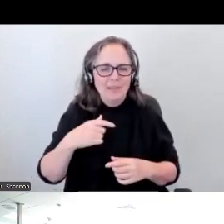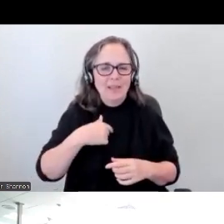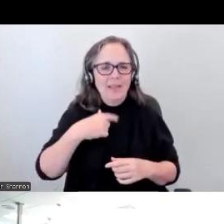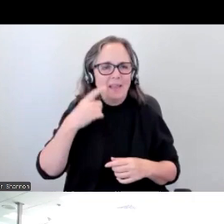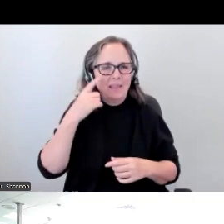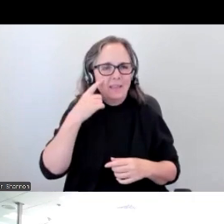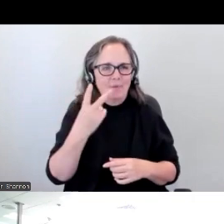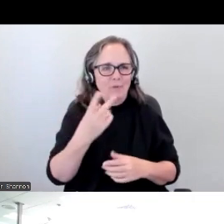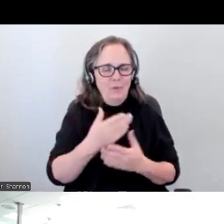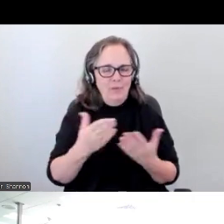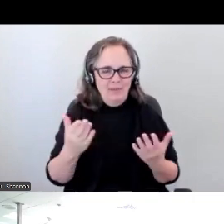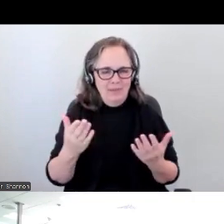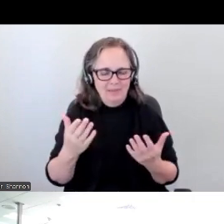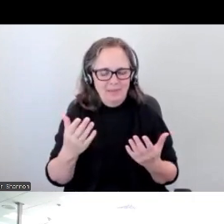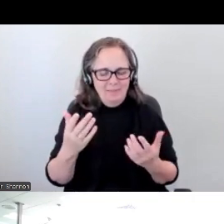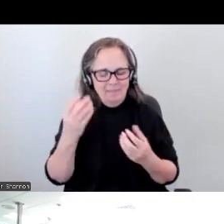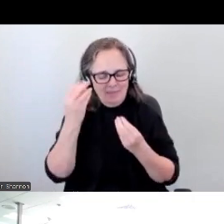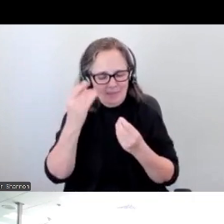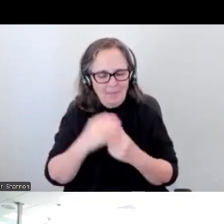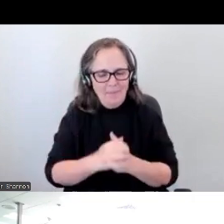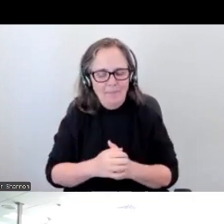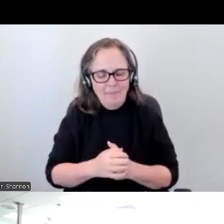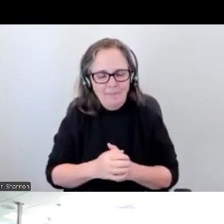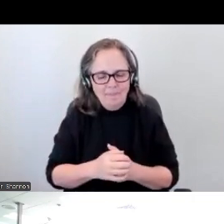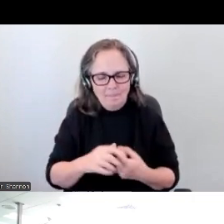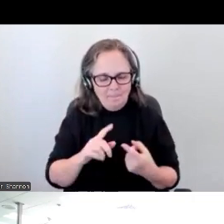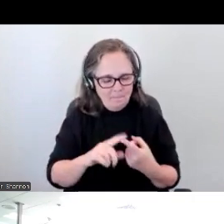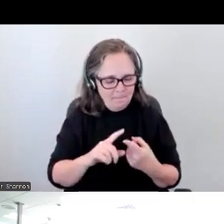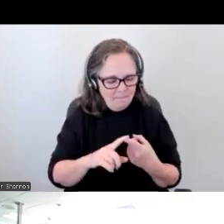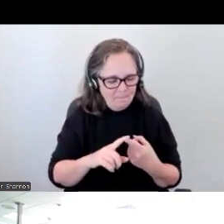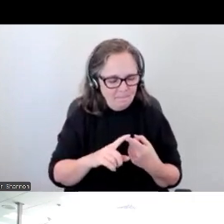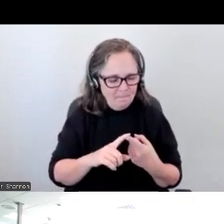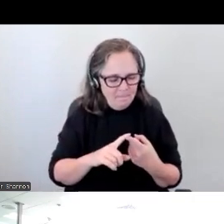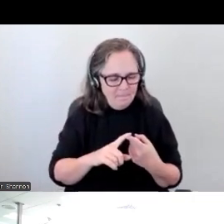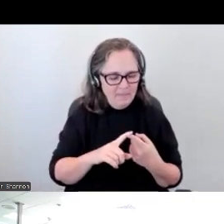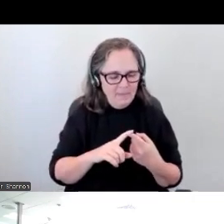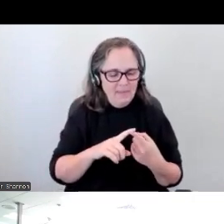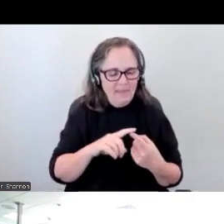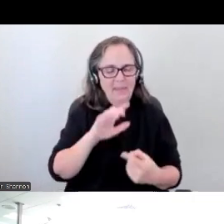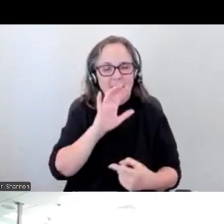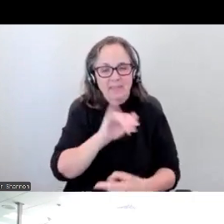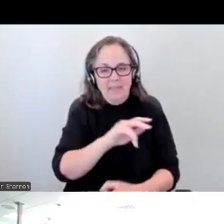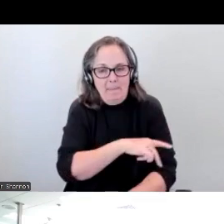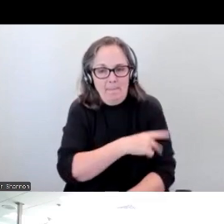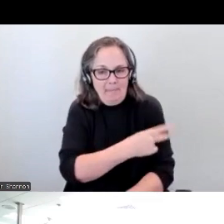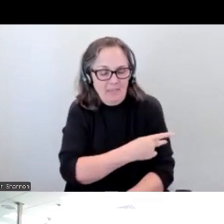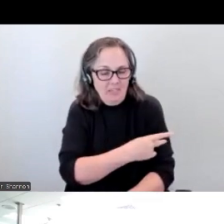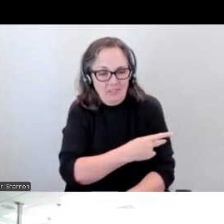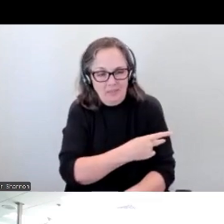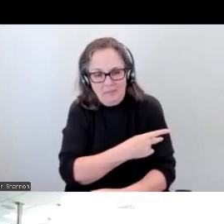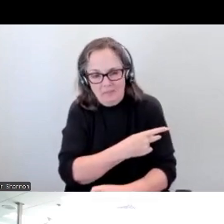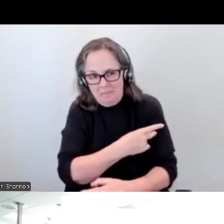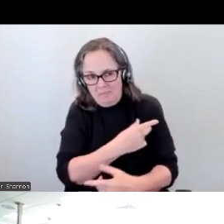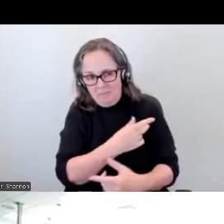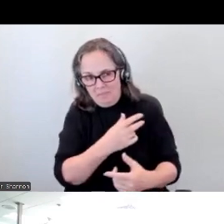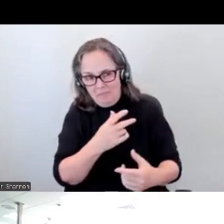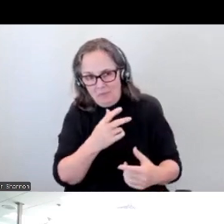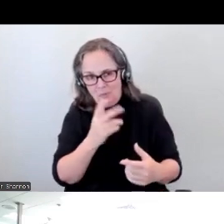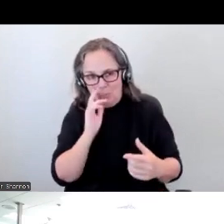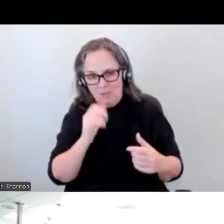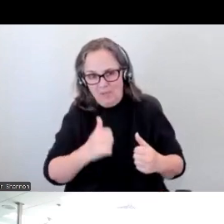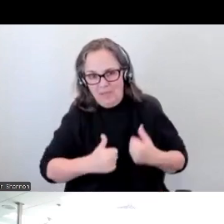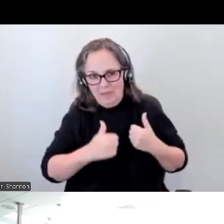two questions that you should ask is A, does this patient, right, like have a life expectancy of 10 years or